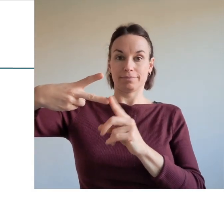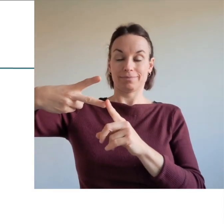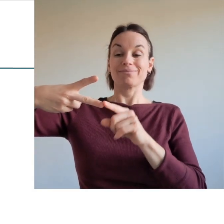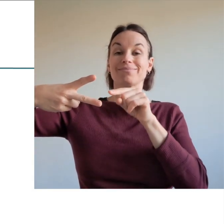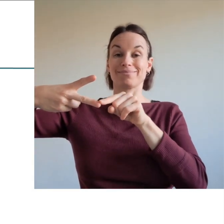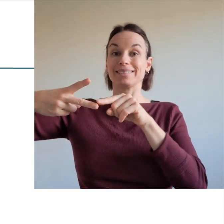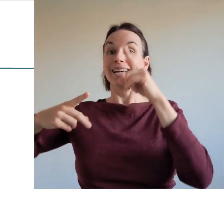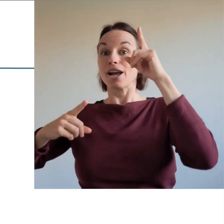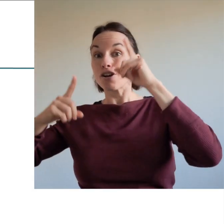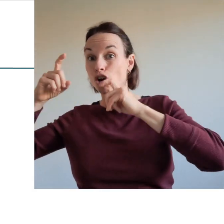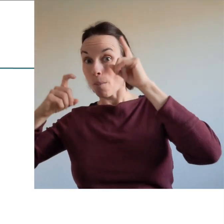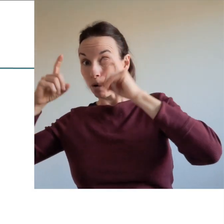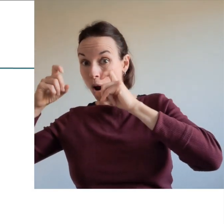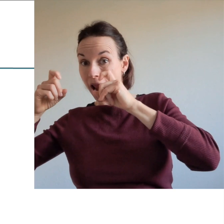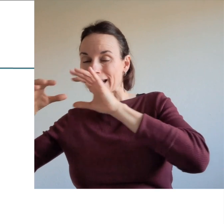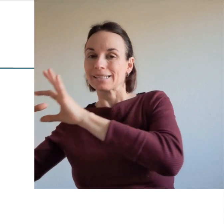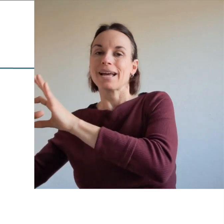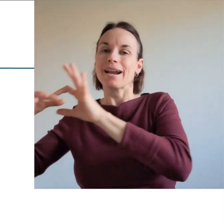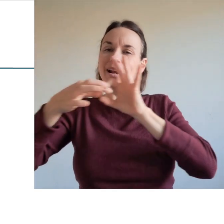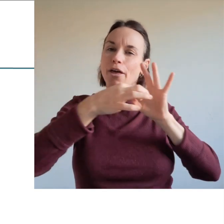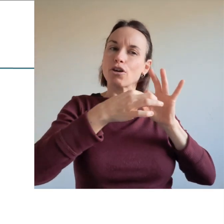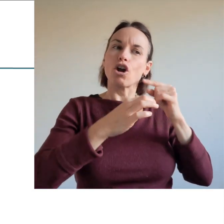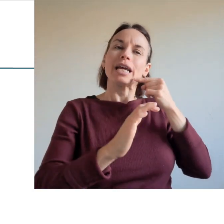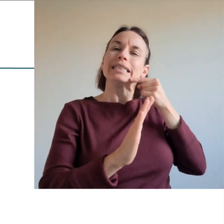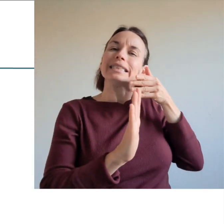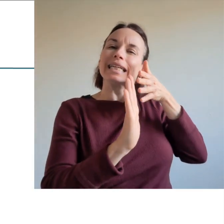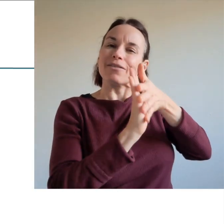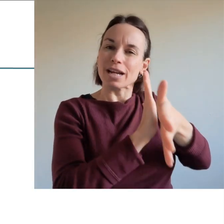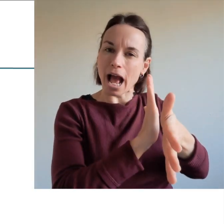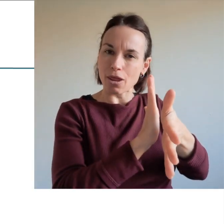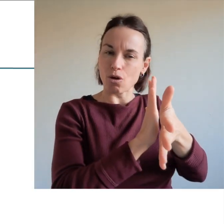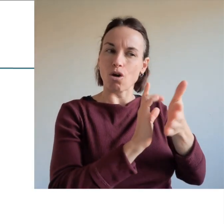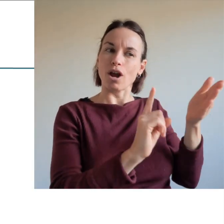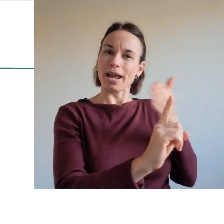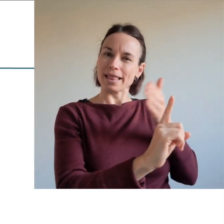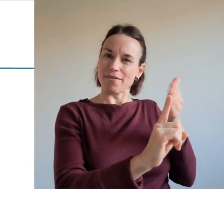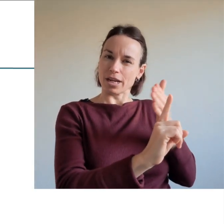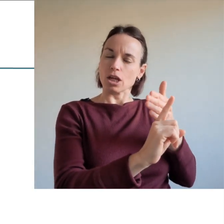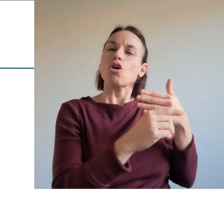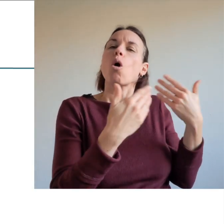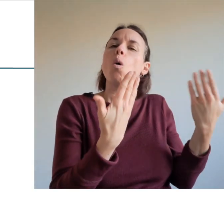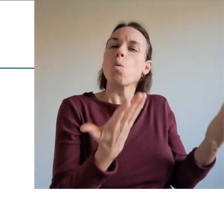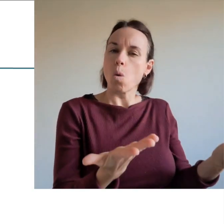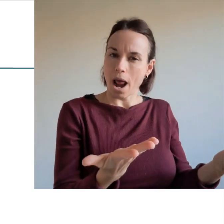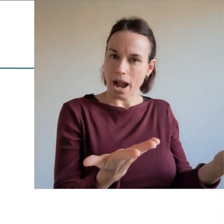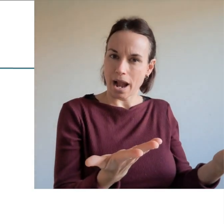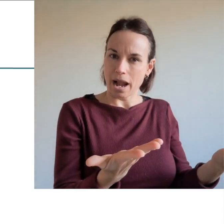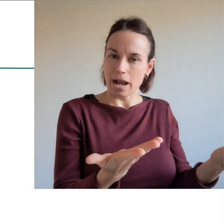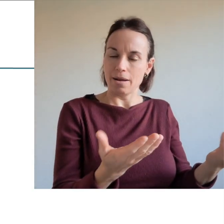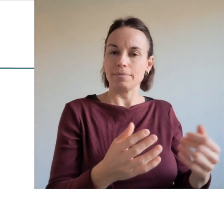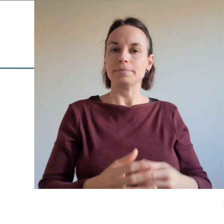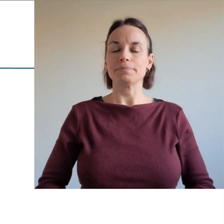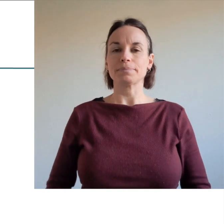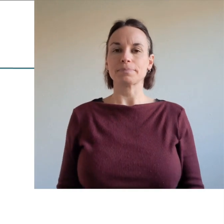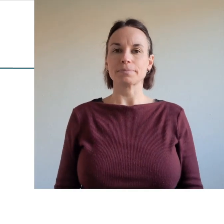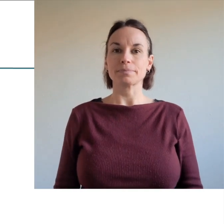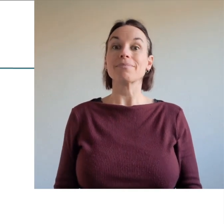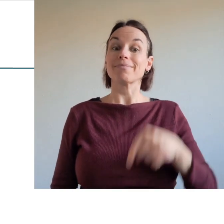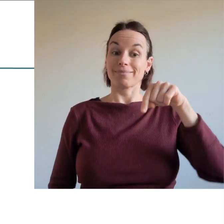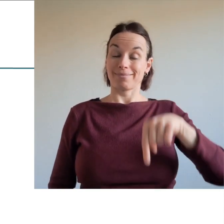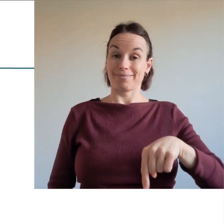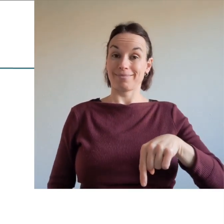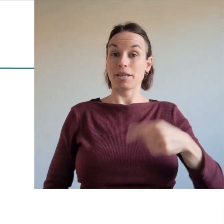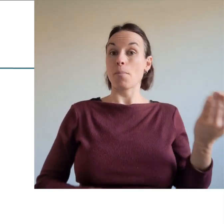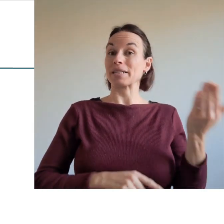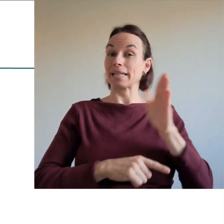specified. And second, we are interested in understanding what's the exact contribution,